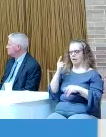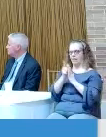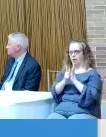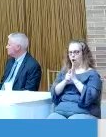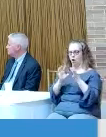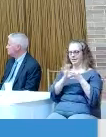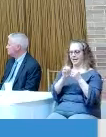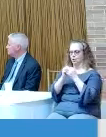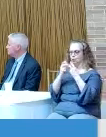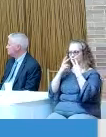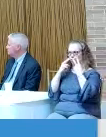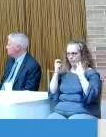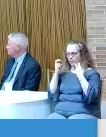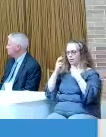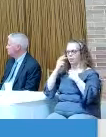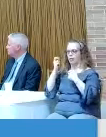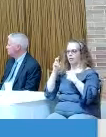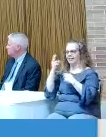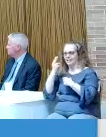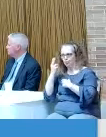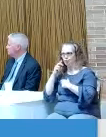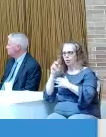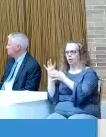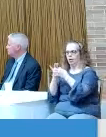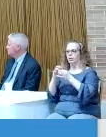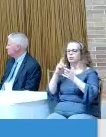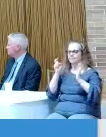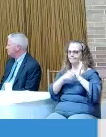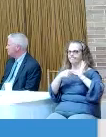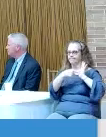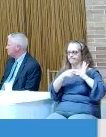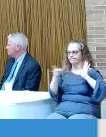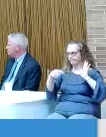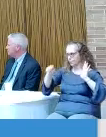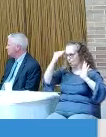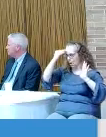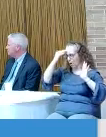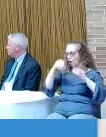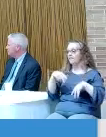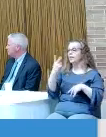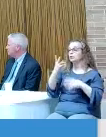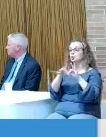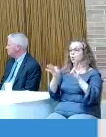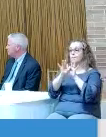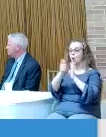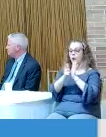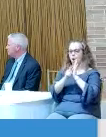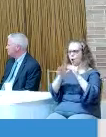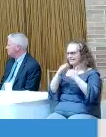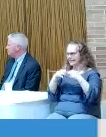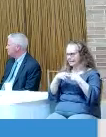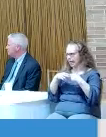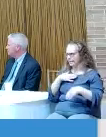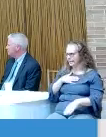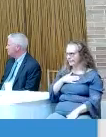interaction um so wanted to highlight that and call it to your attention um there's two important laws if you can move to the